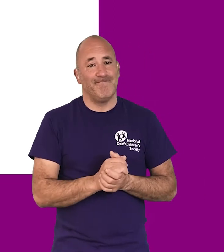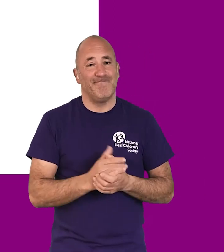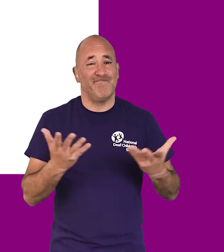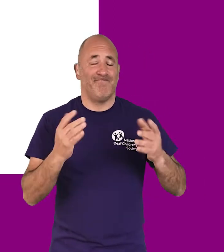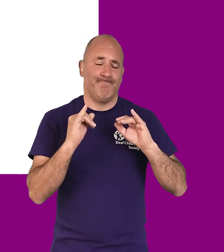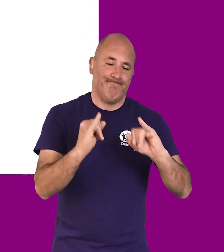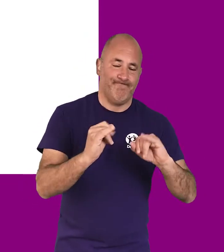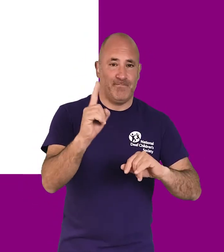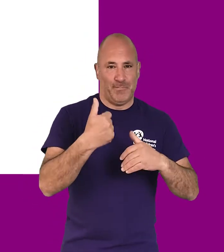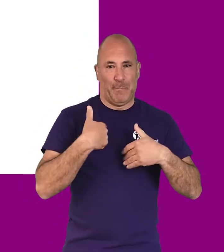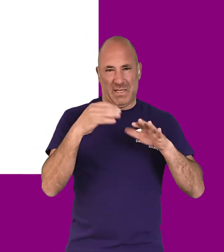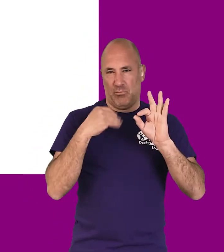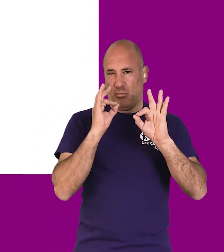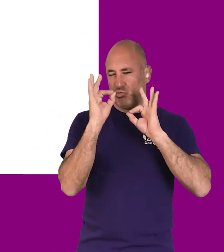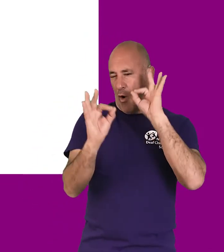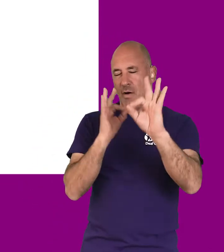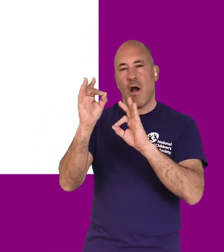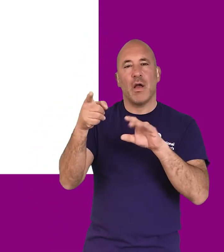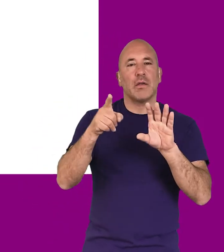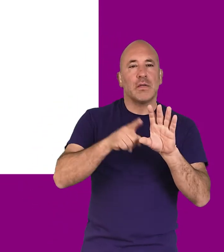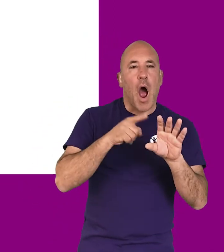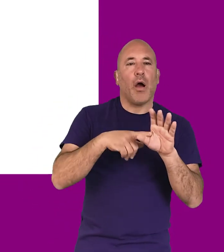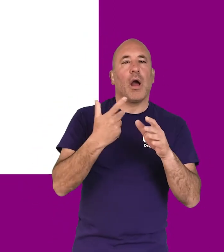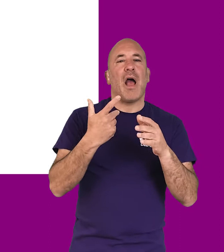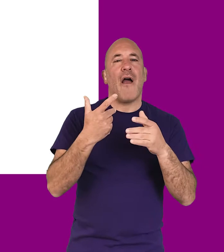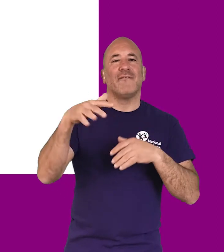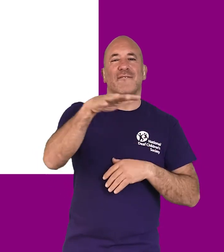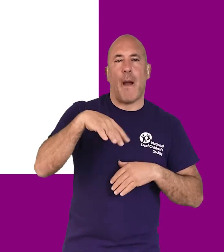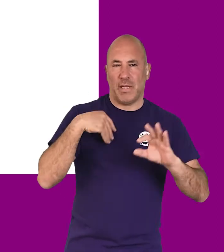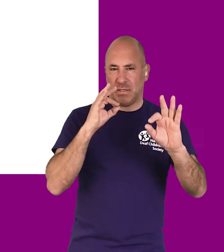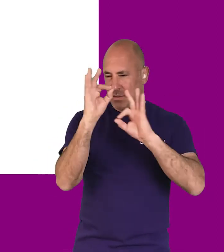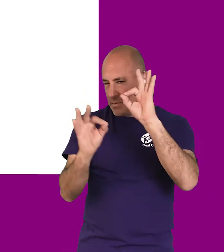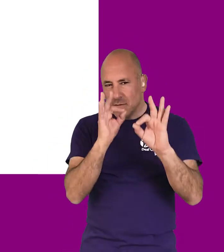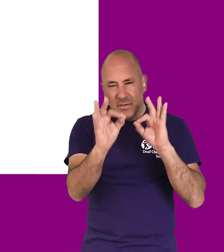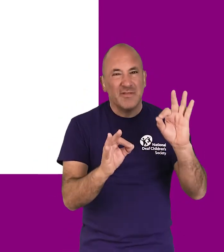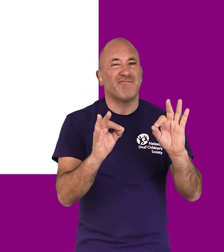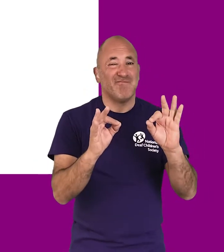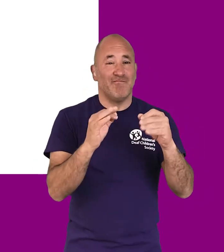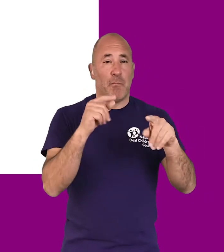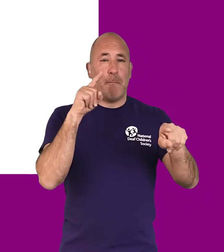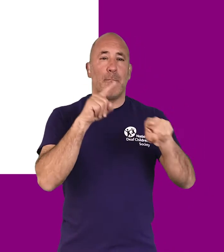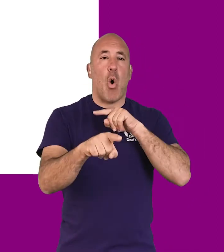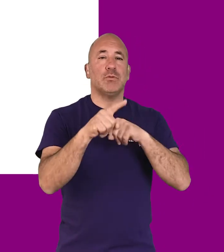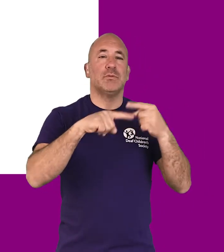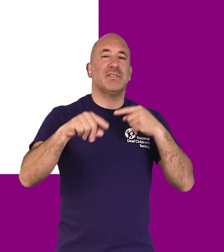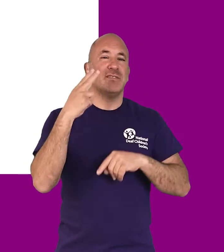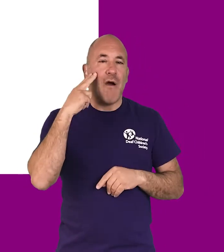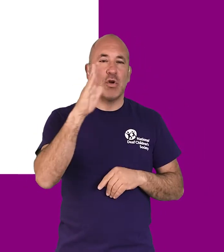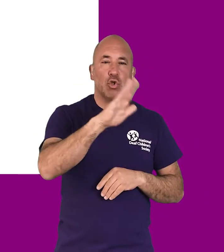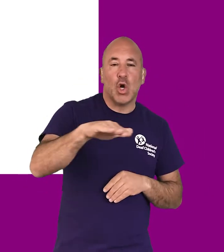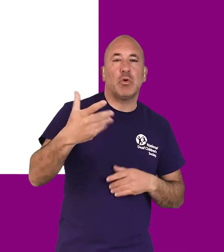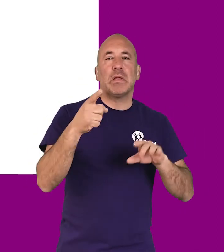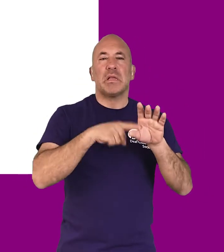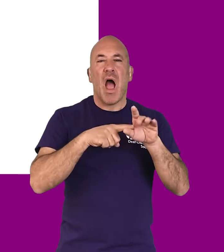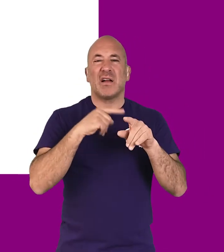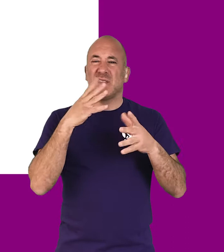Okay, unfortunately, our surveys of young people and families have found that the majority